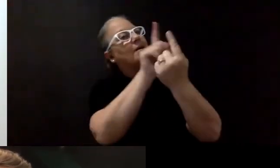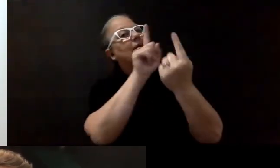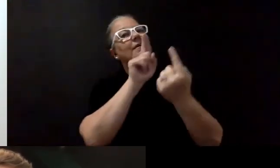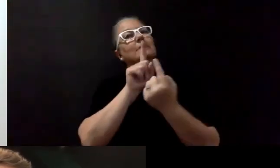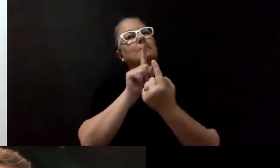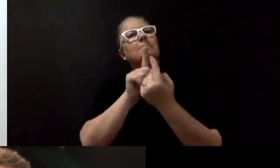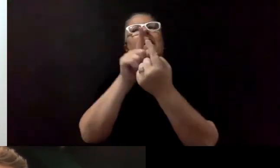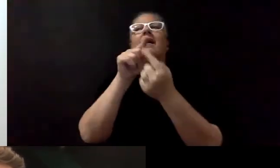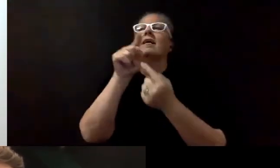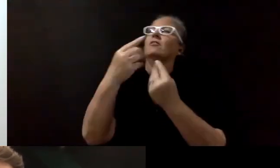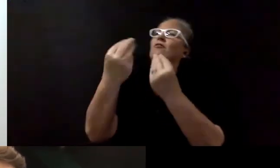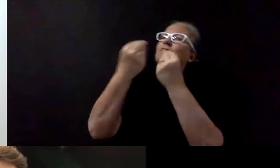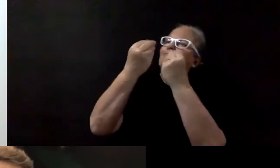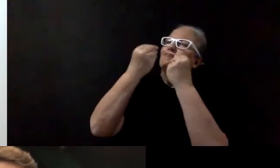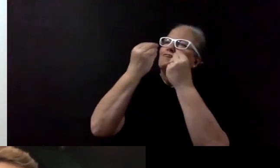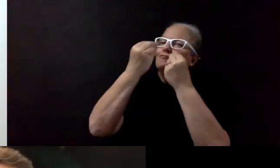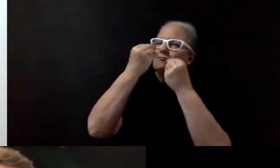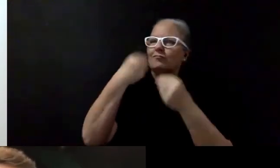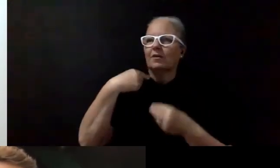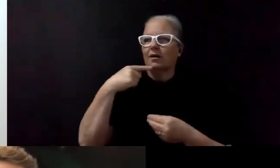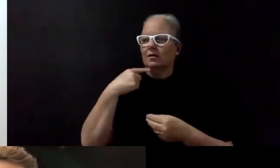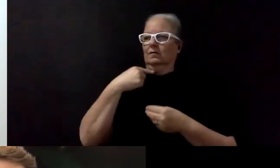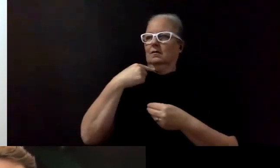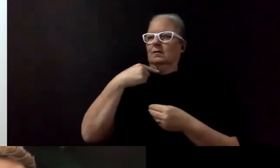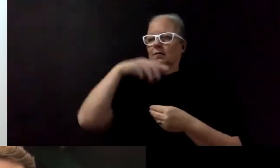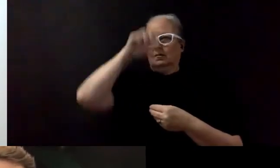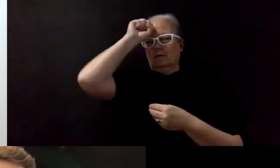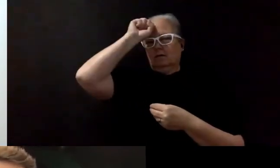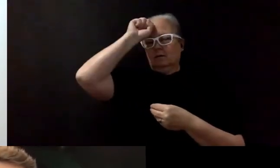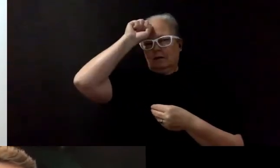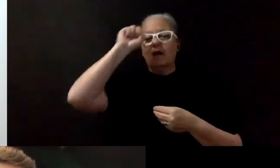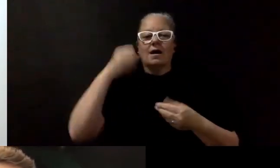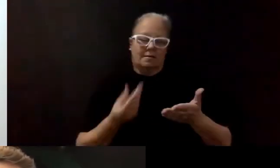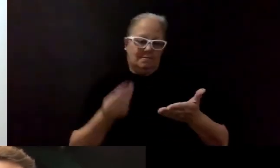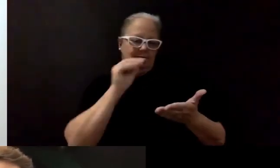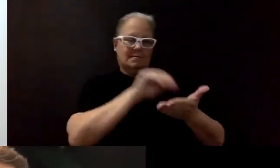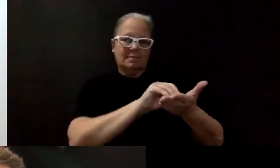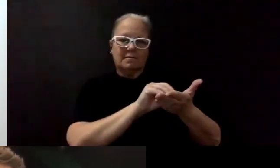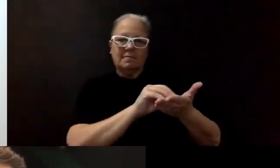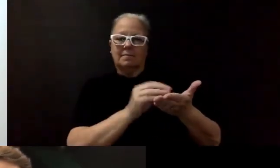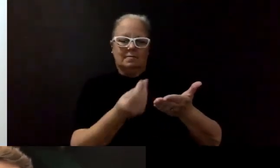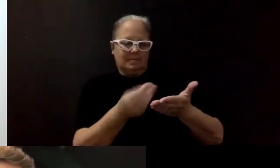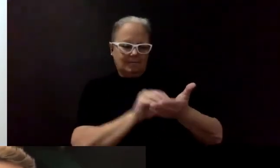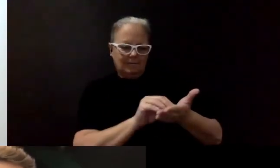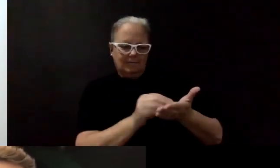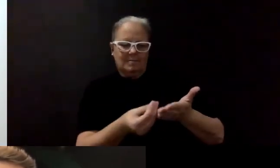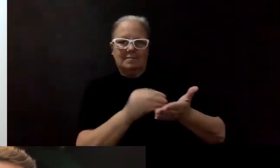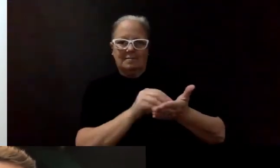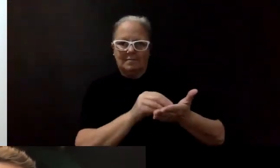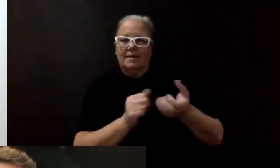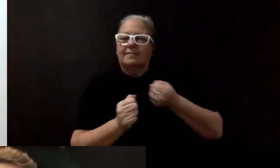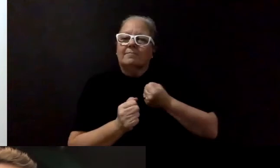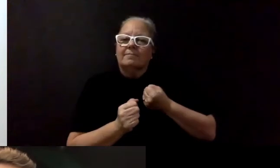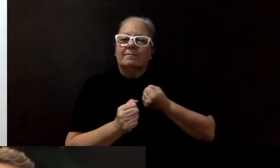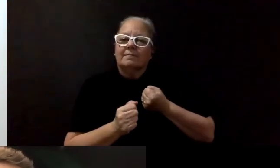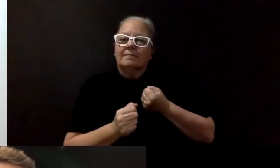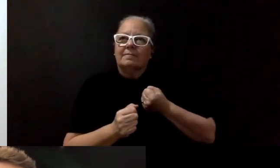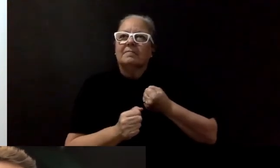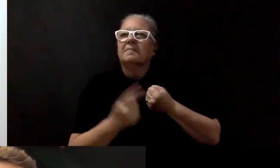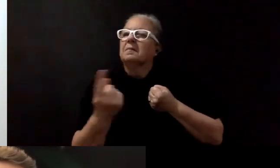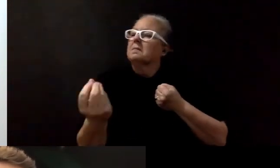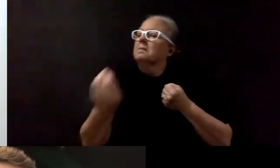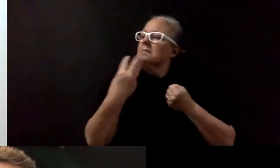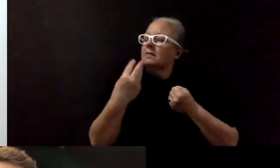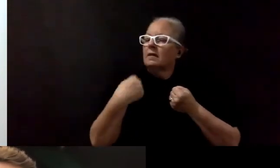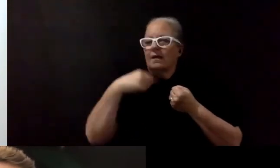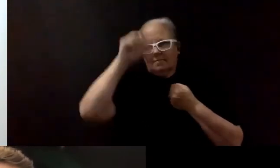me say something inspirational. And I always look back on it because it's just a few words from them, but to me,